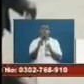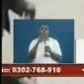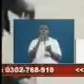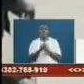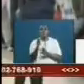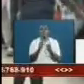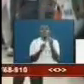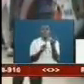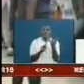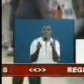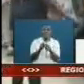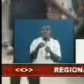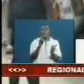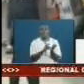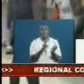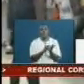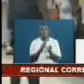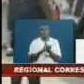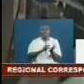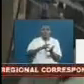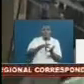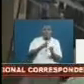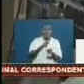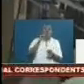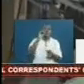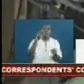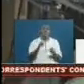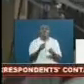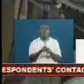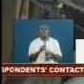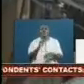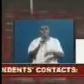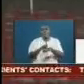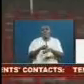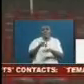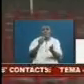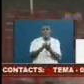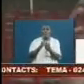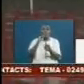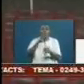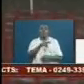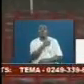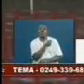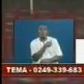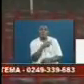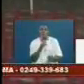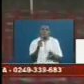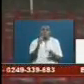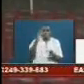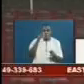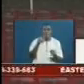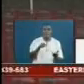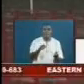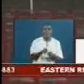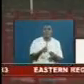three patients, another doctor, a pharmacist and a woman who had contact with Inuemu at the hospital where he died,